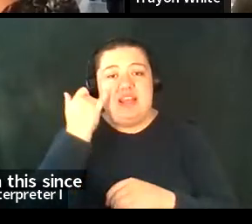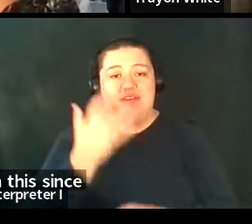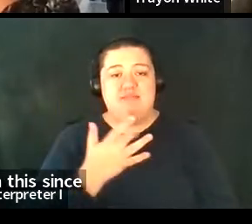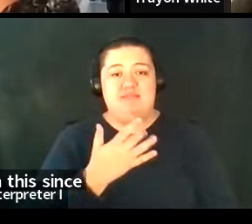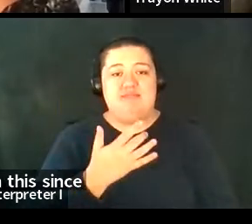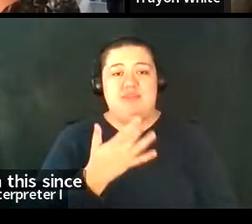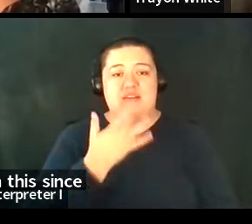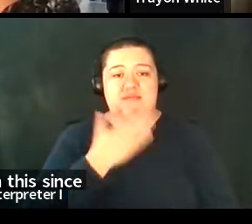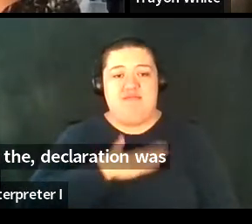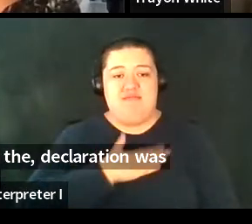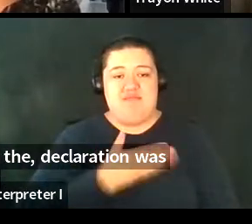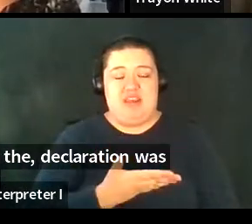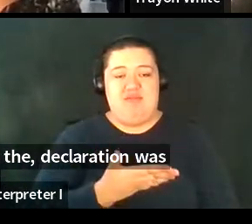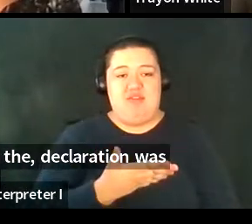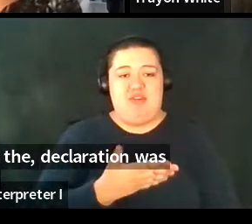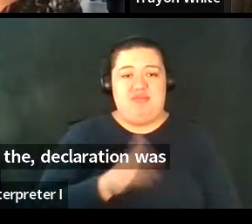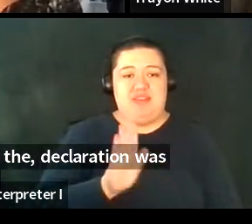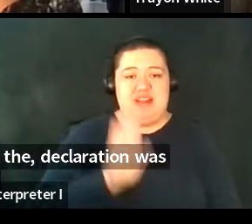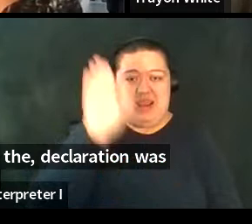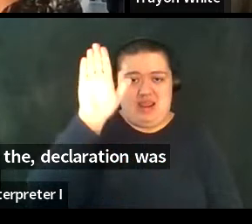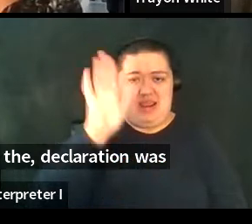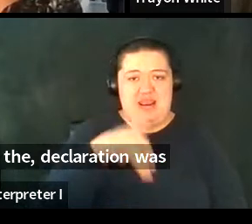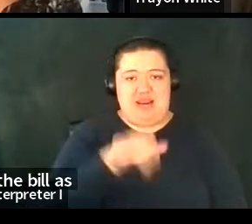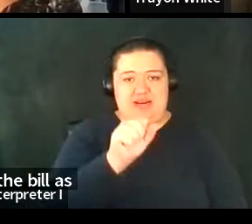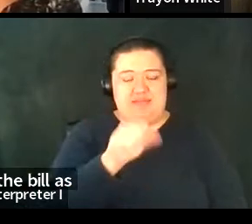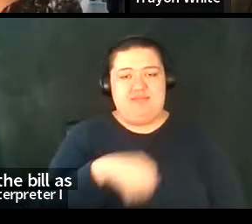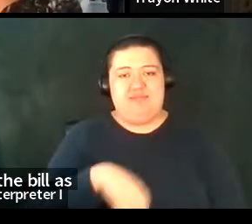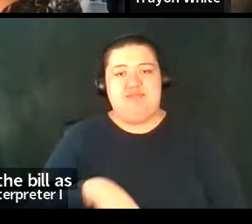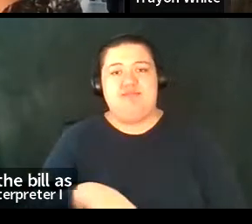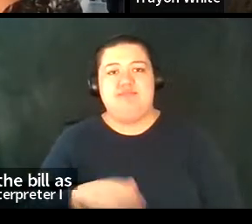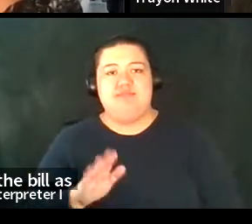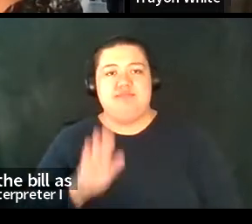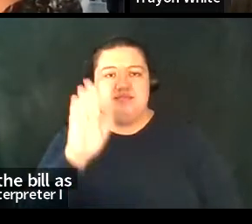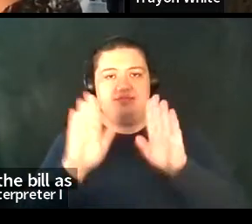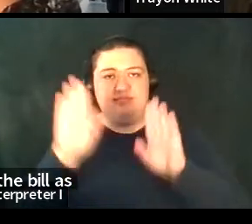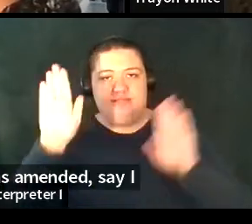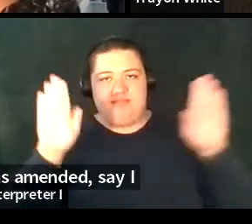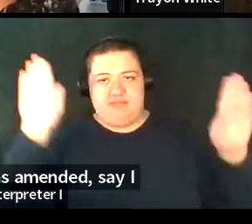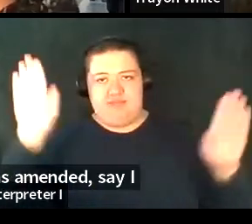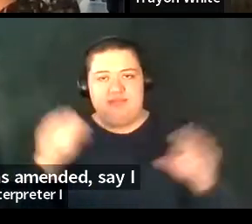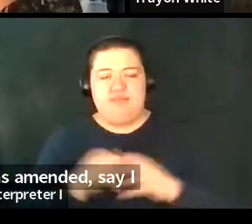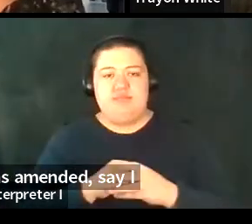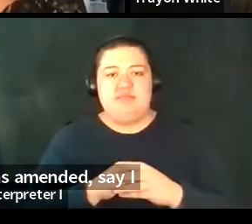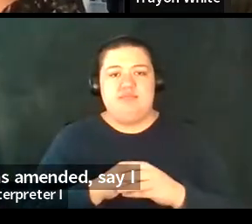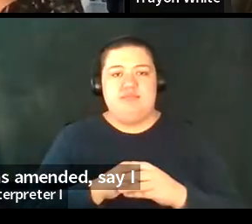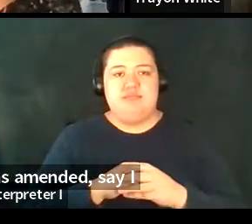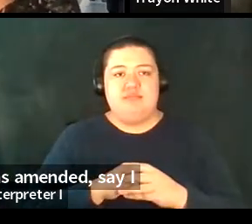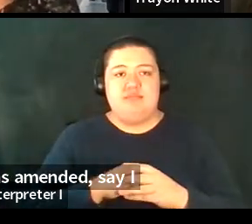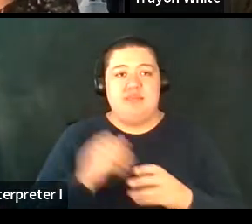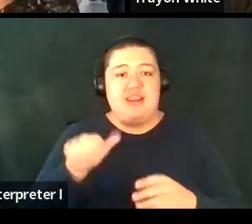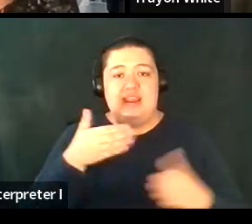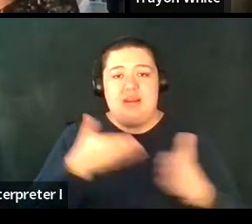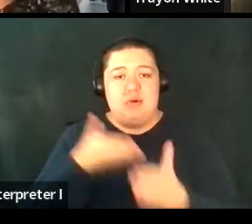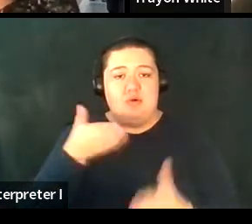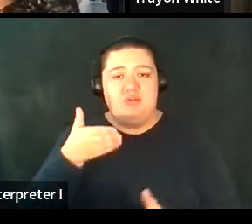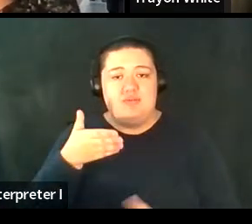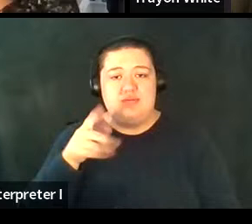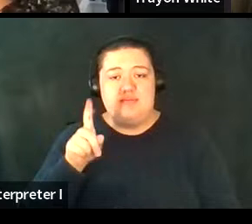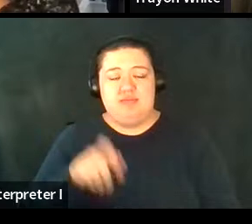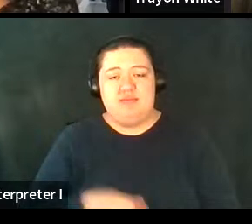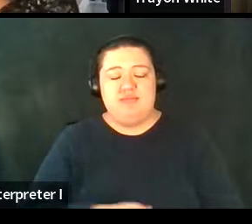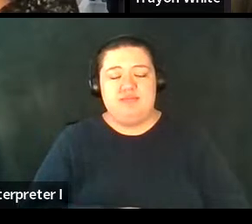favor of the bill as amended, say aye. Aye. Aye. Aye. Are there any opposed?